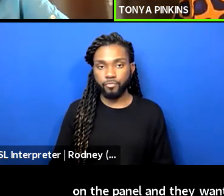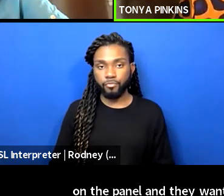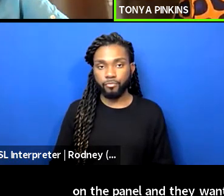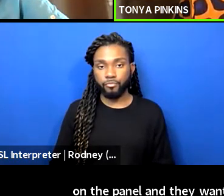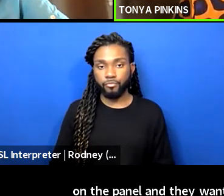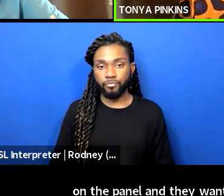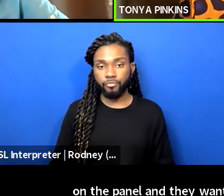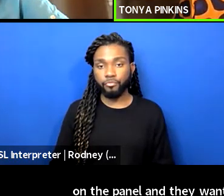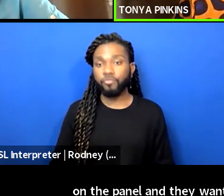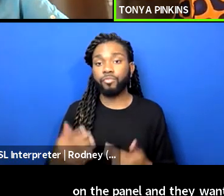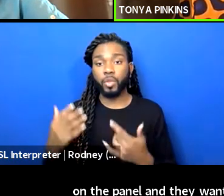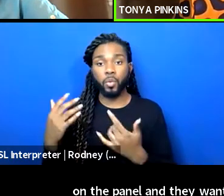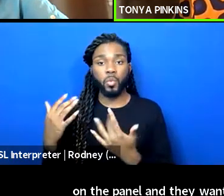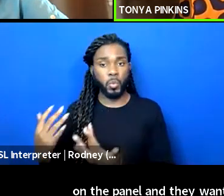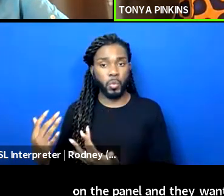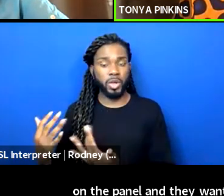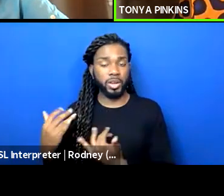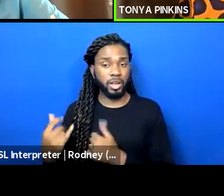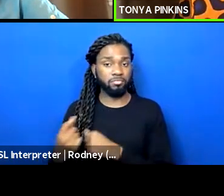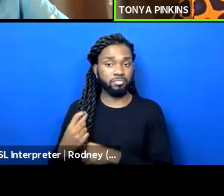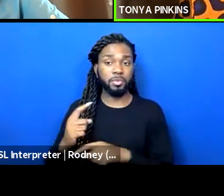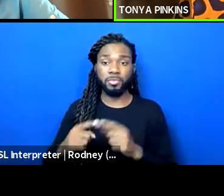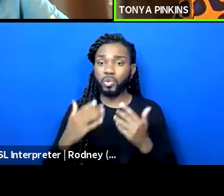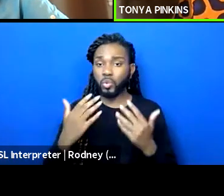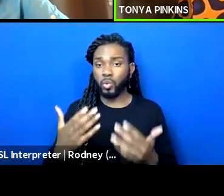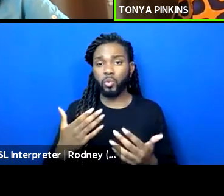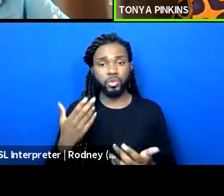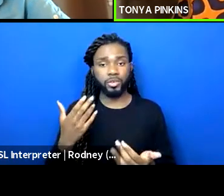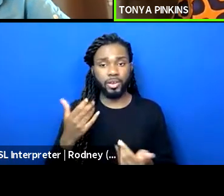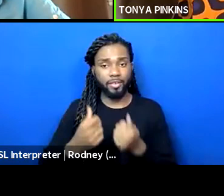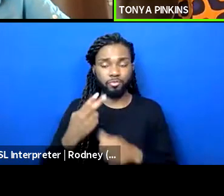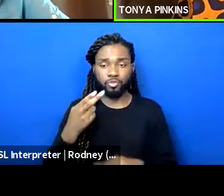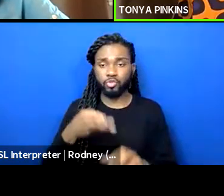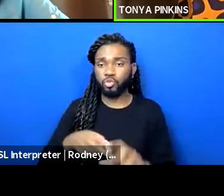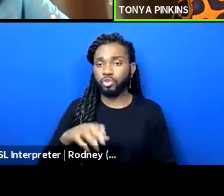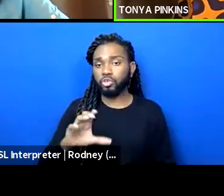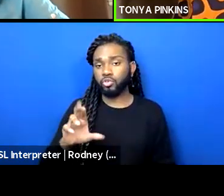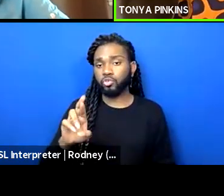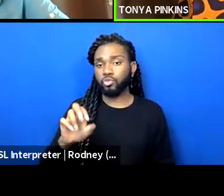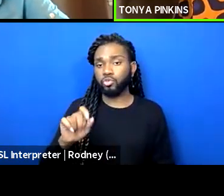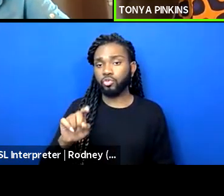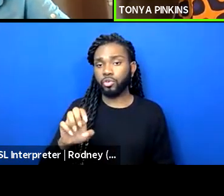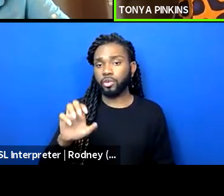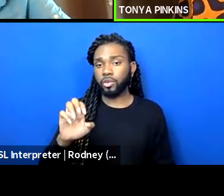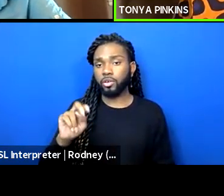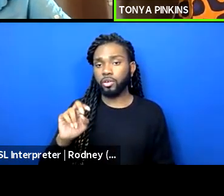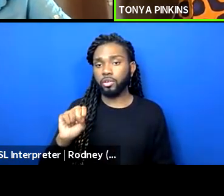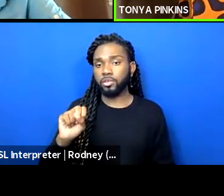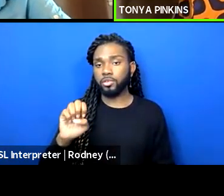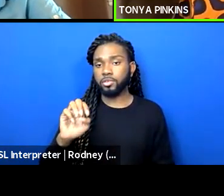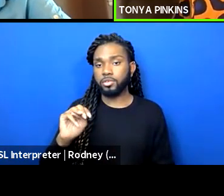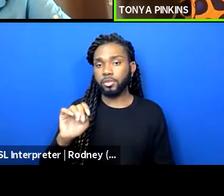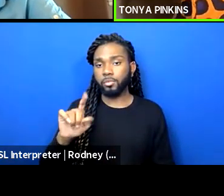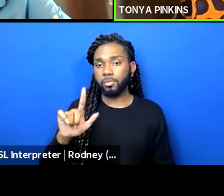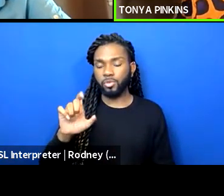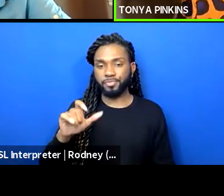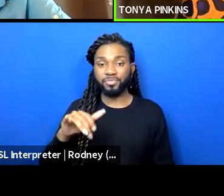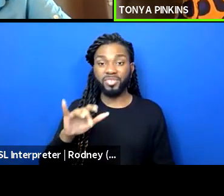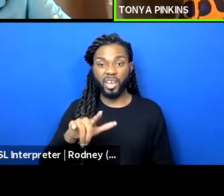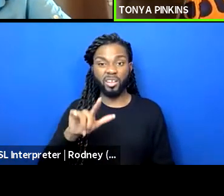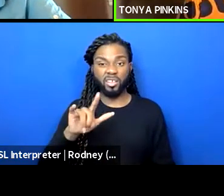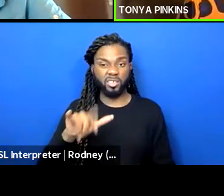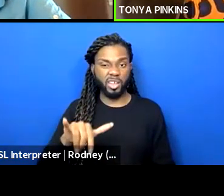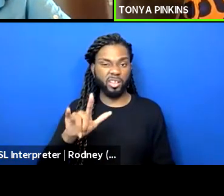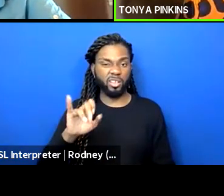Well, while we're waiting, everybody should join Create Ensemble. It is in the chat. And the